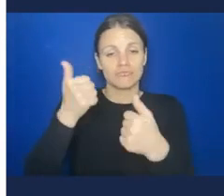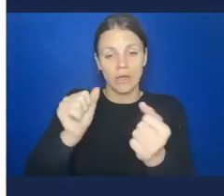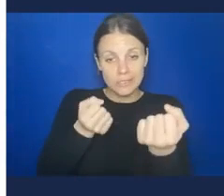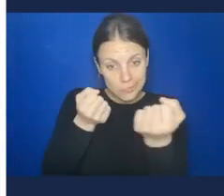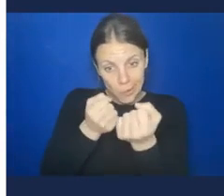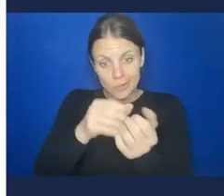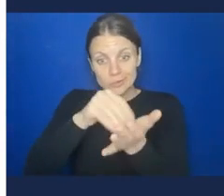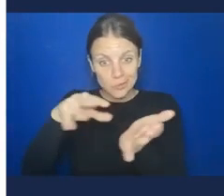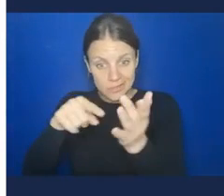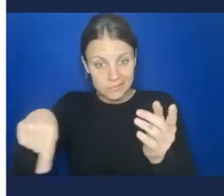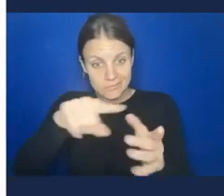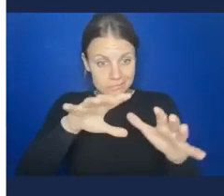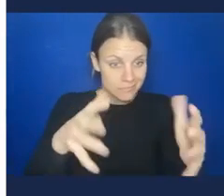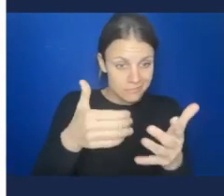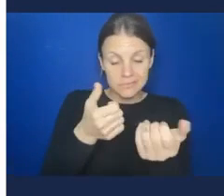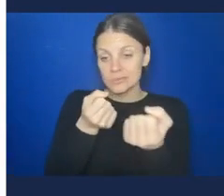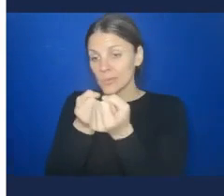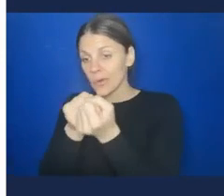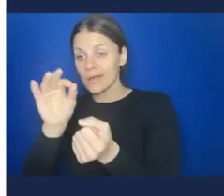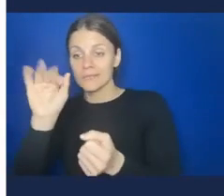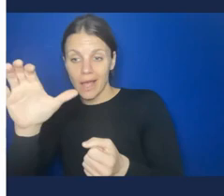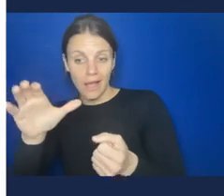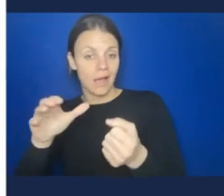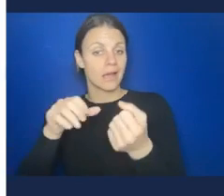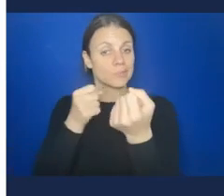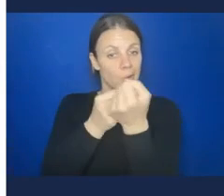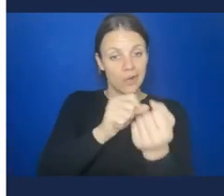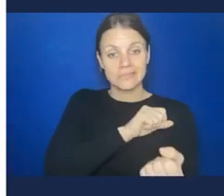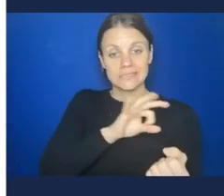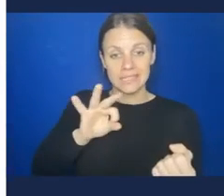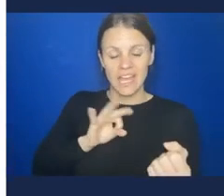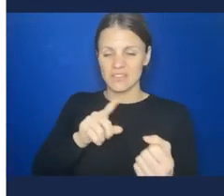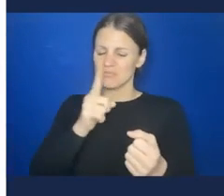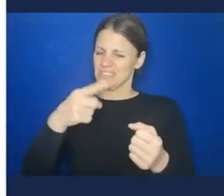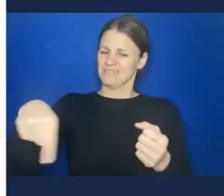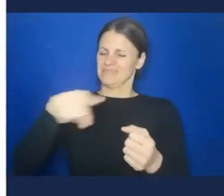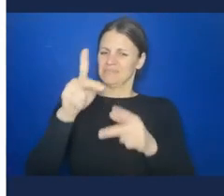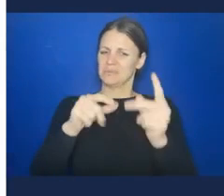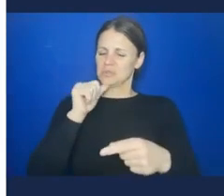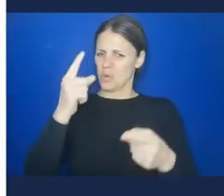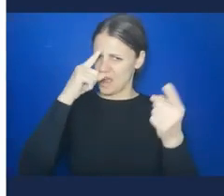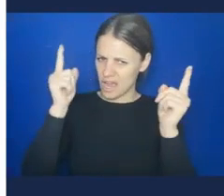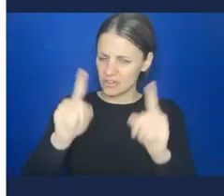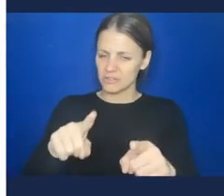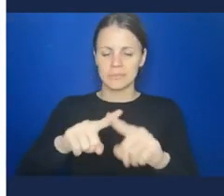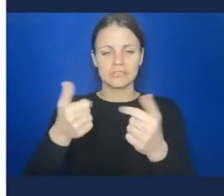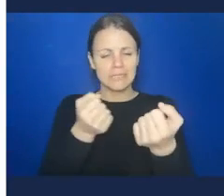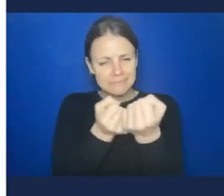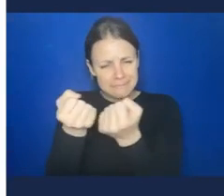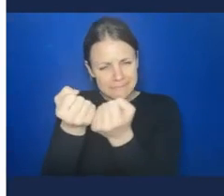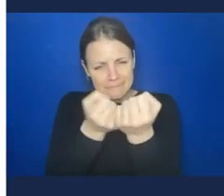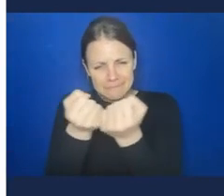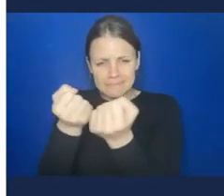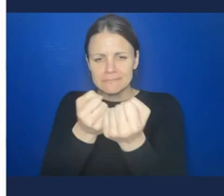the staff and the faculty through these difficult times when people really don't agree, and trying to thread that needle is a really hard thing